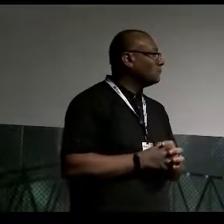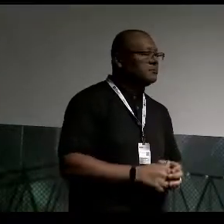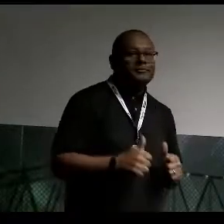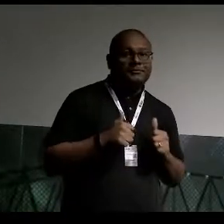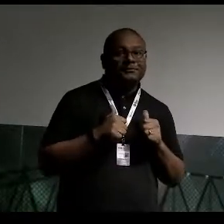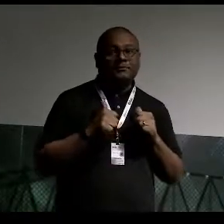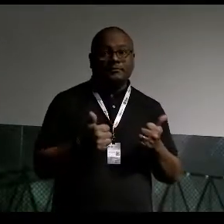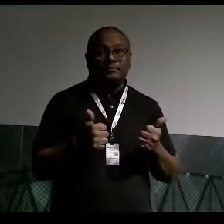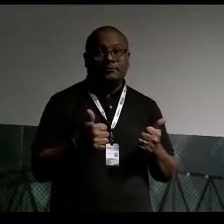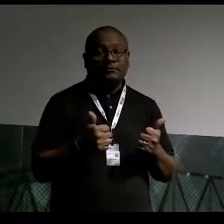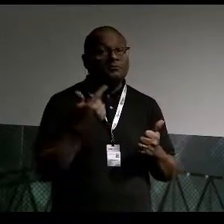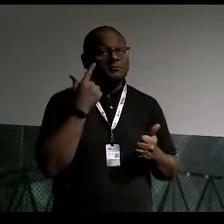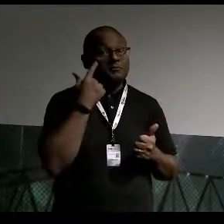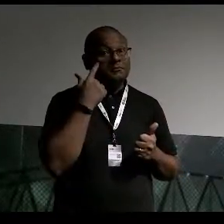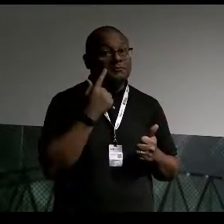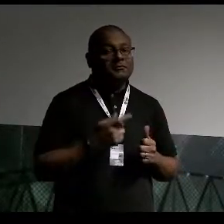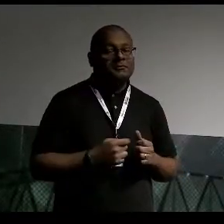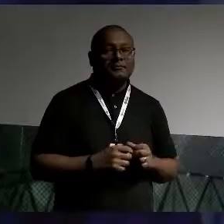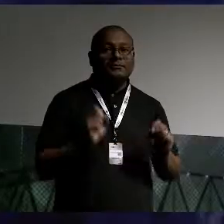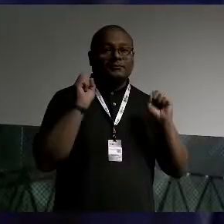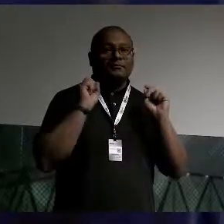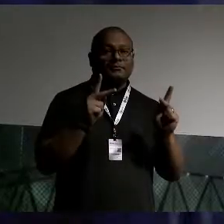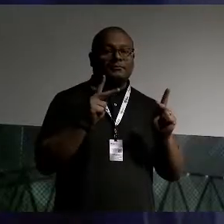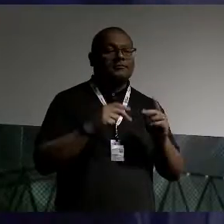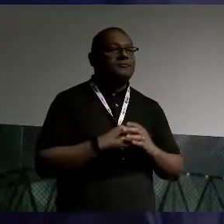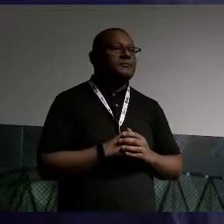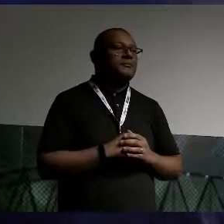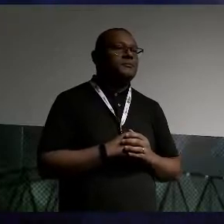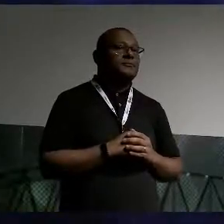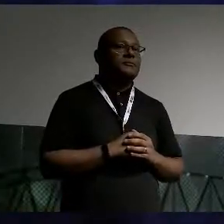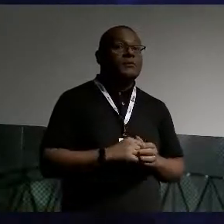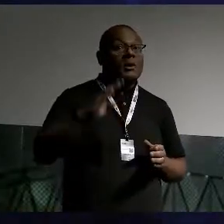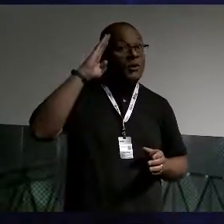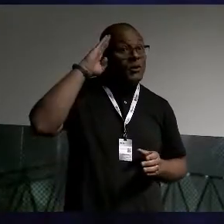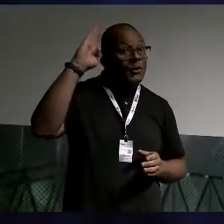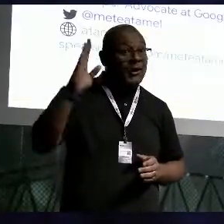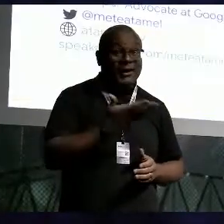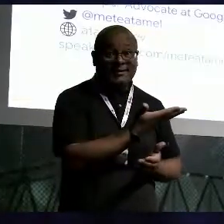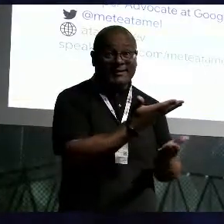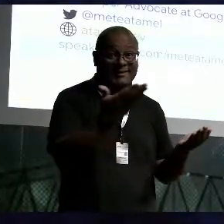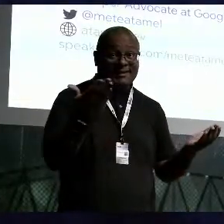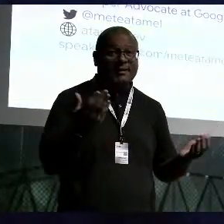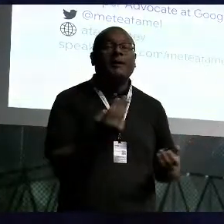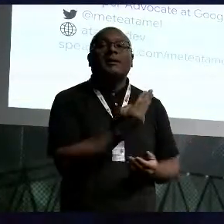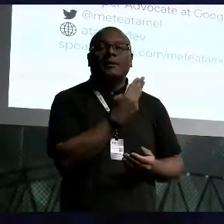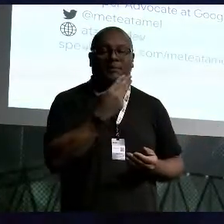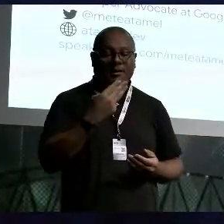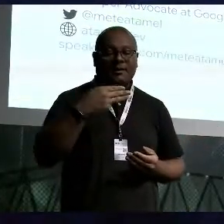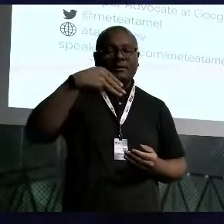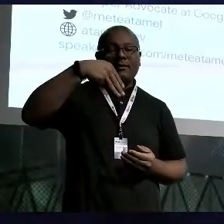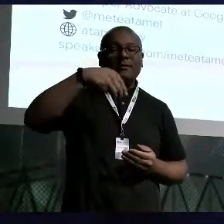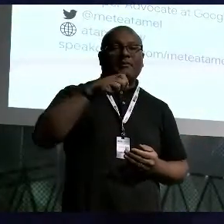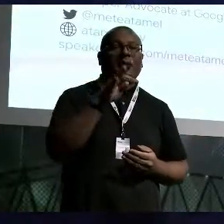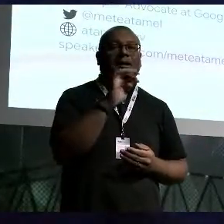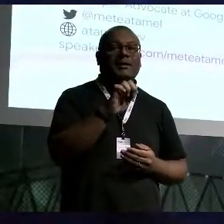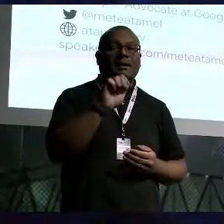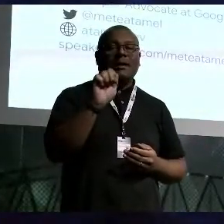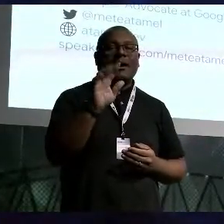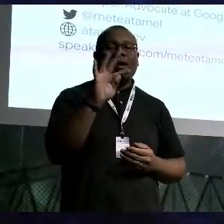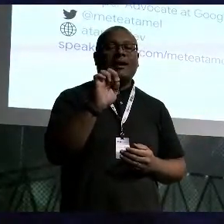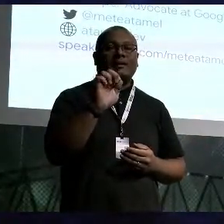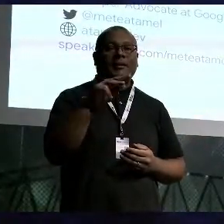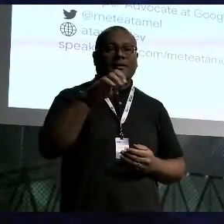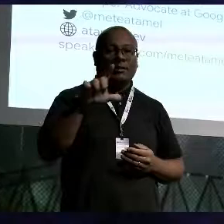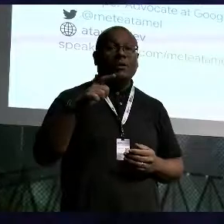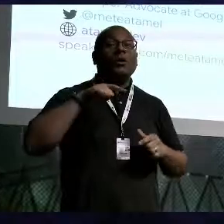All right, let's see. Okay, hello everyone. My name is Mete Atamel. I am a developer